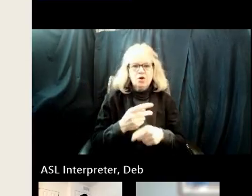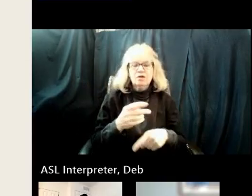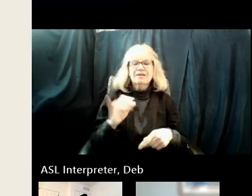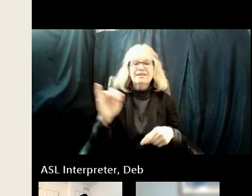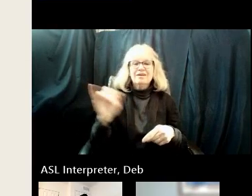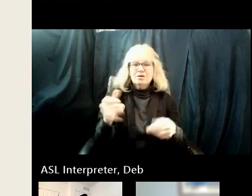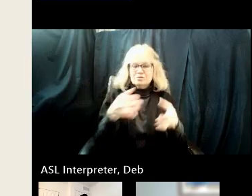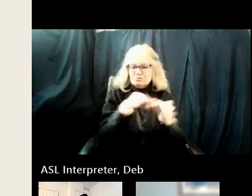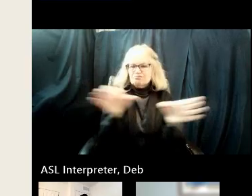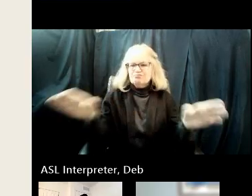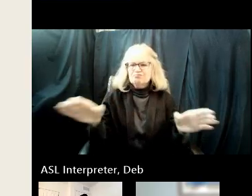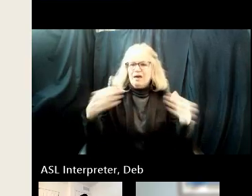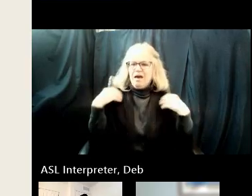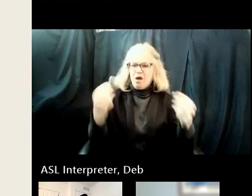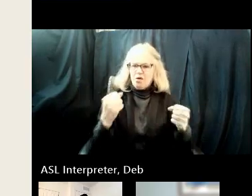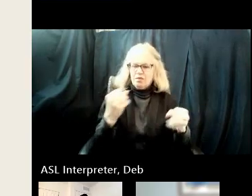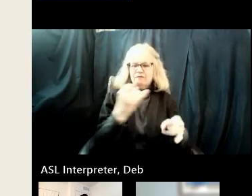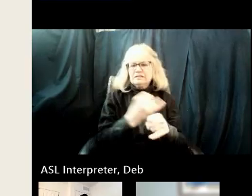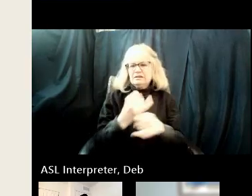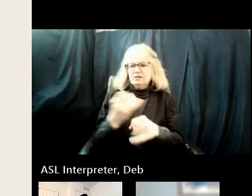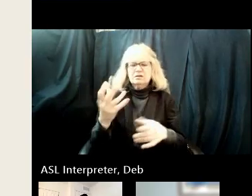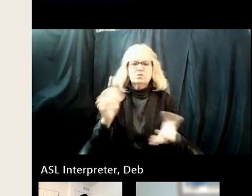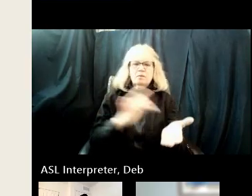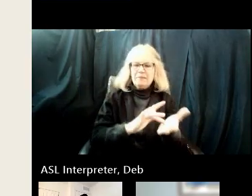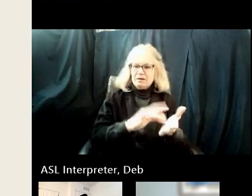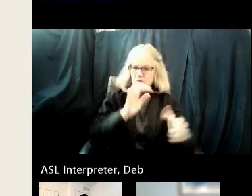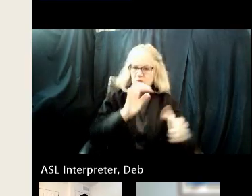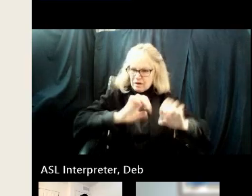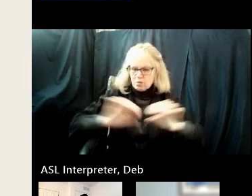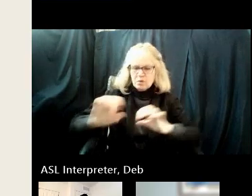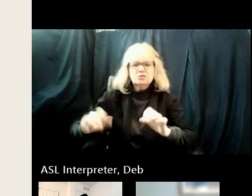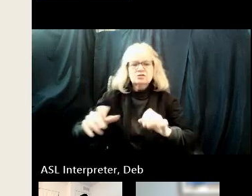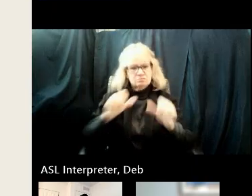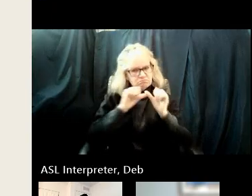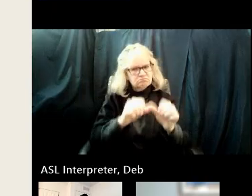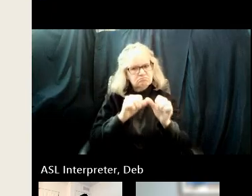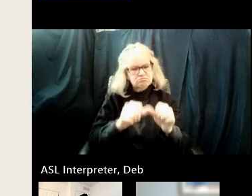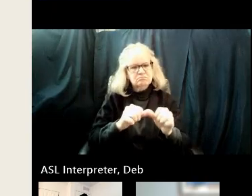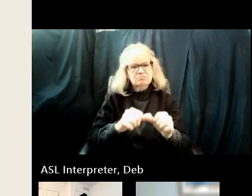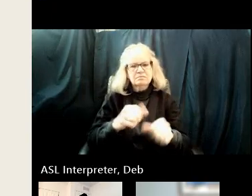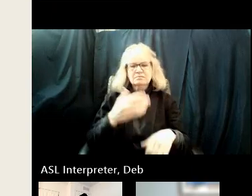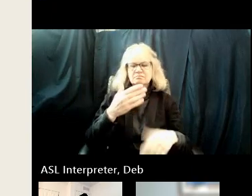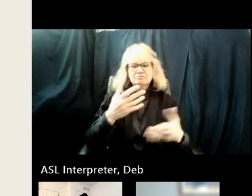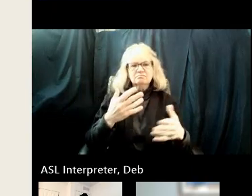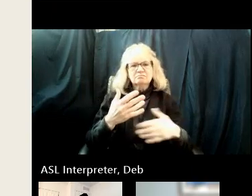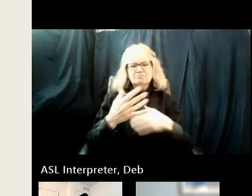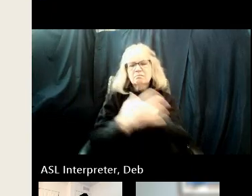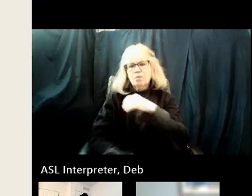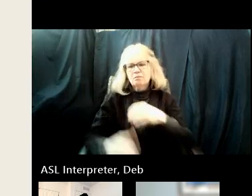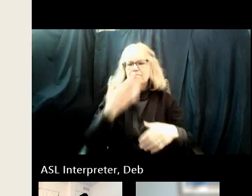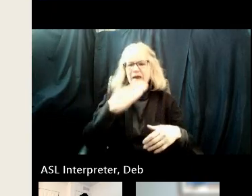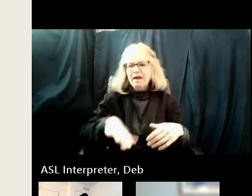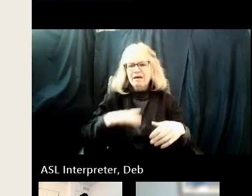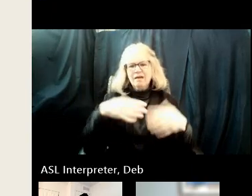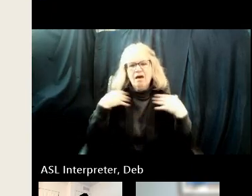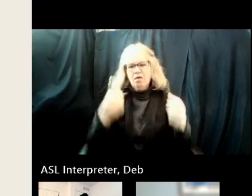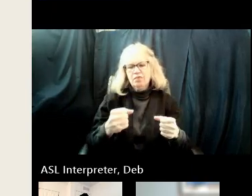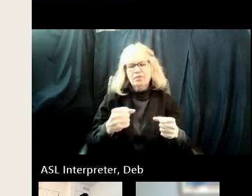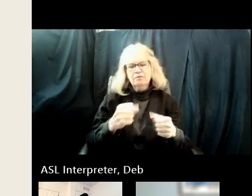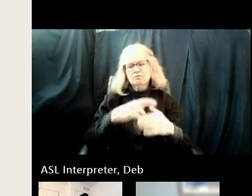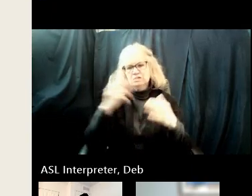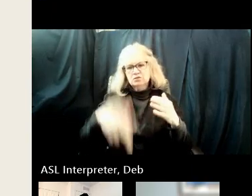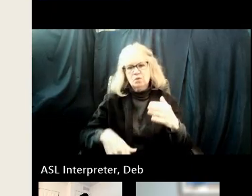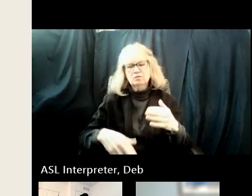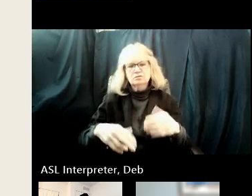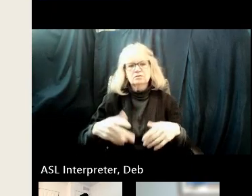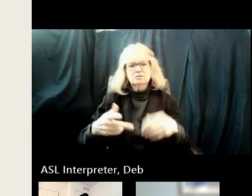facilities and medical evaluation further perpetuated poor health outcomes for these communities. And again, these